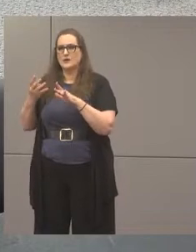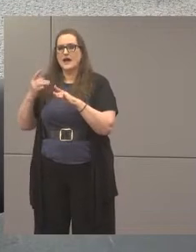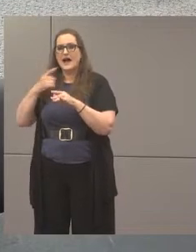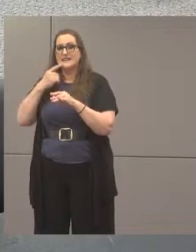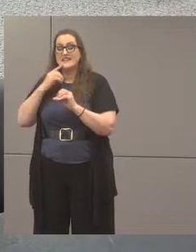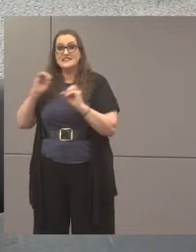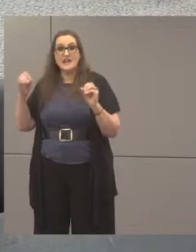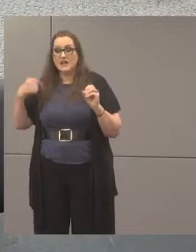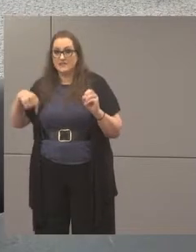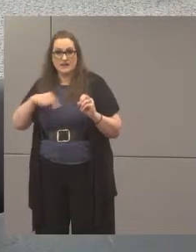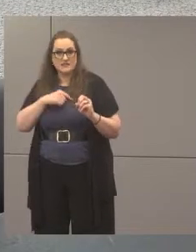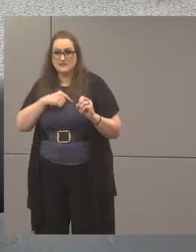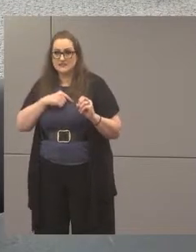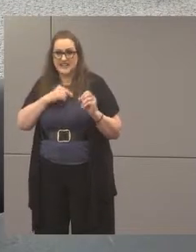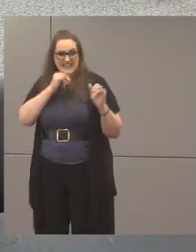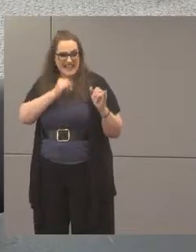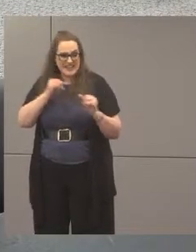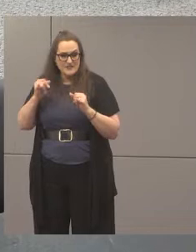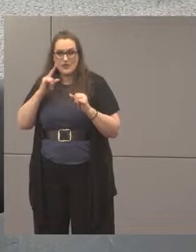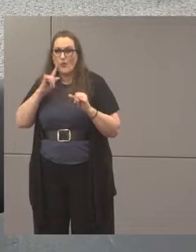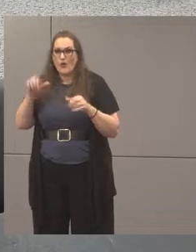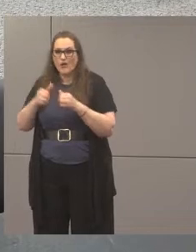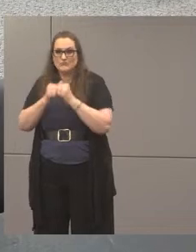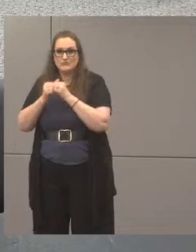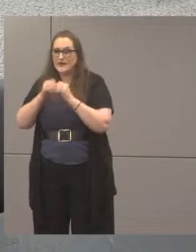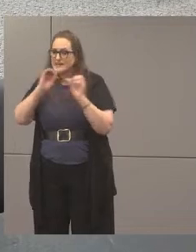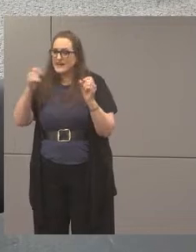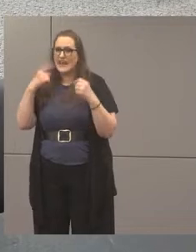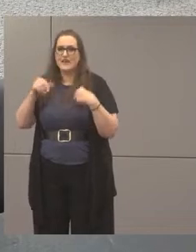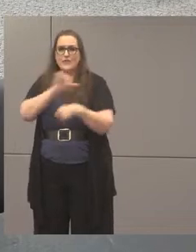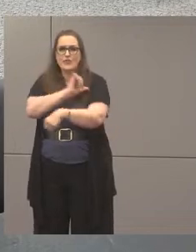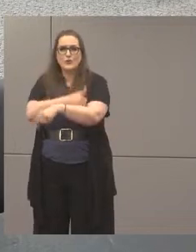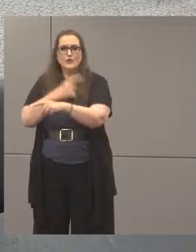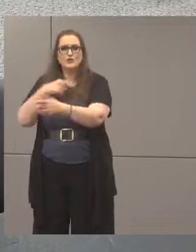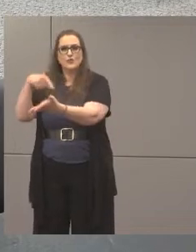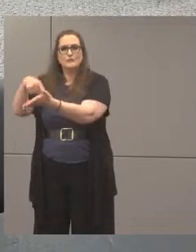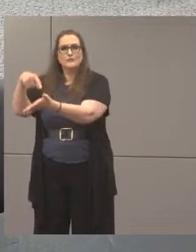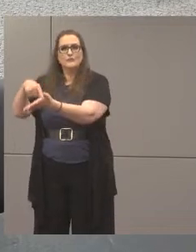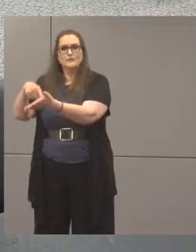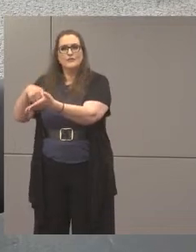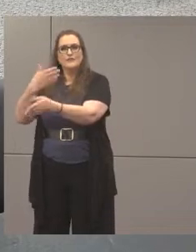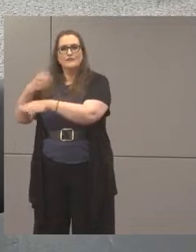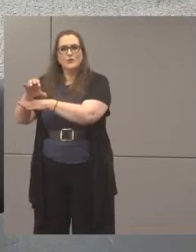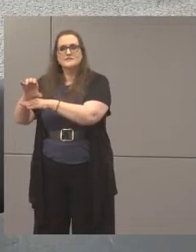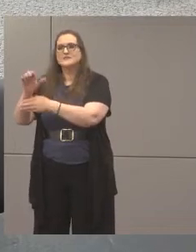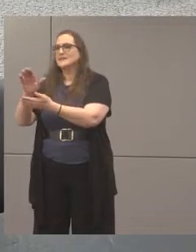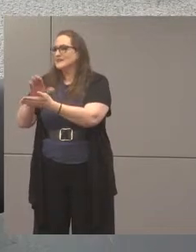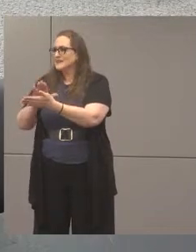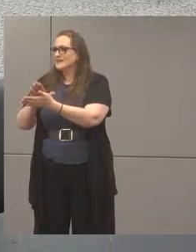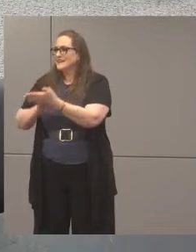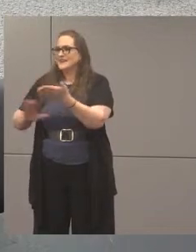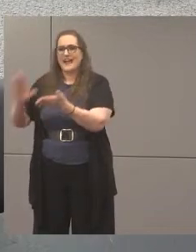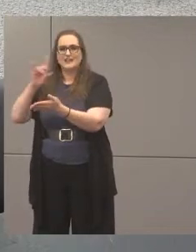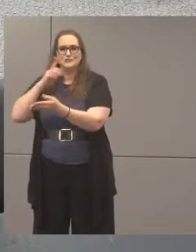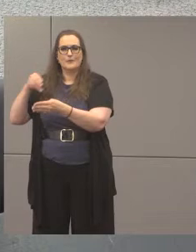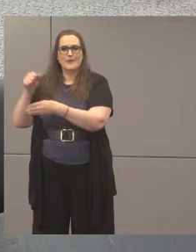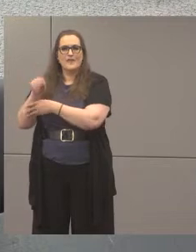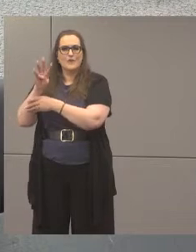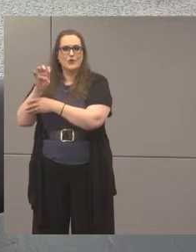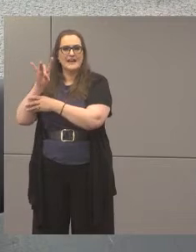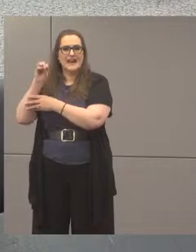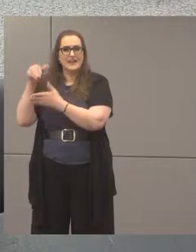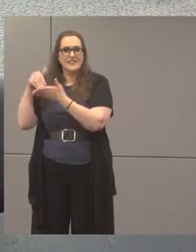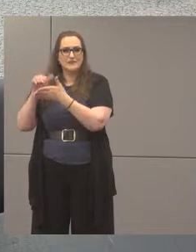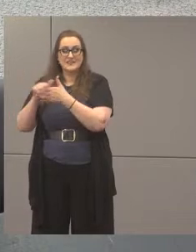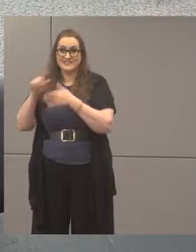none of us, individually or collectively, has authority to obligate the college to $480,000. And so I said,